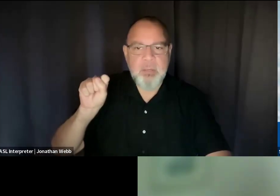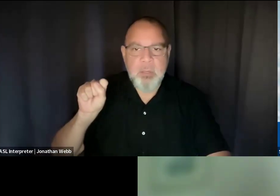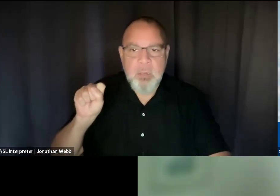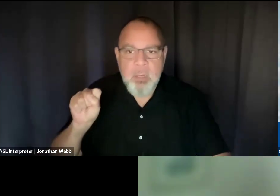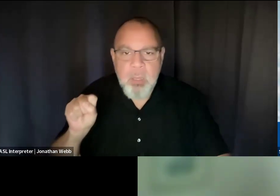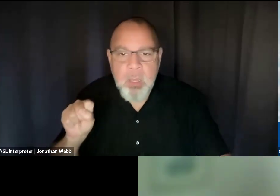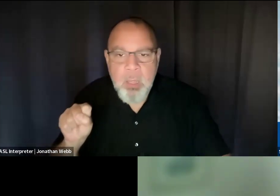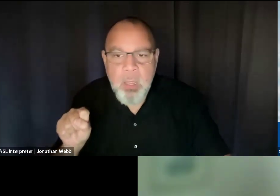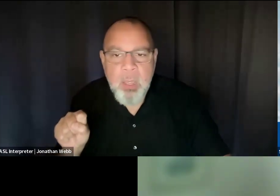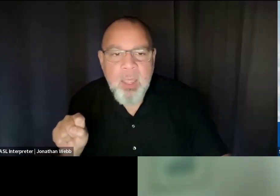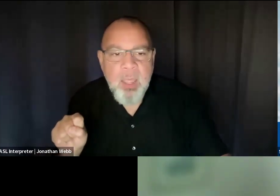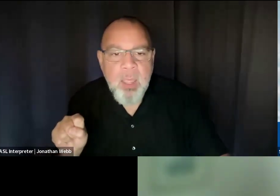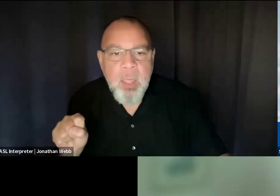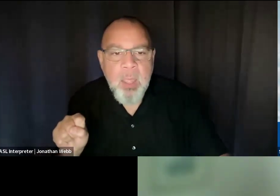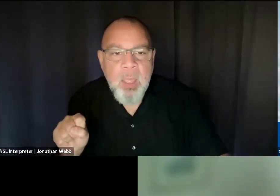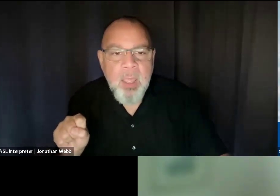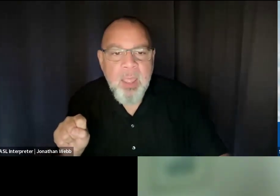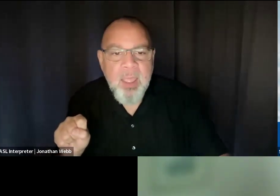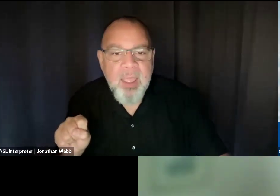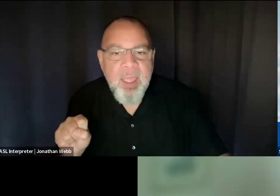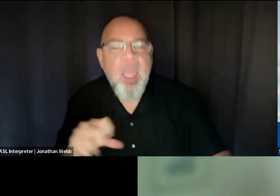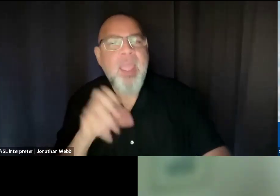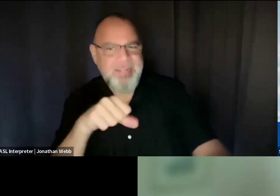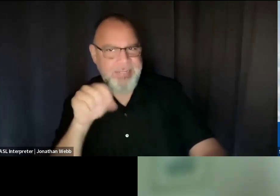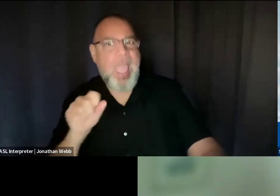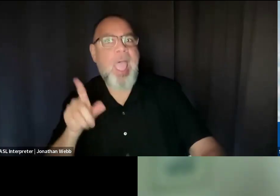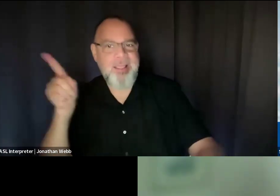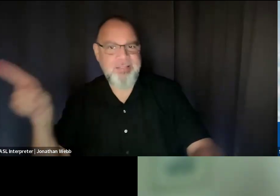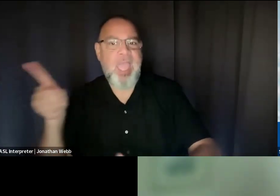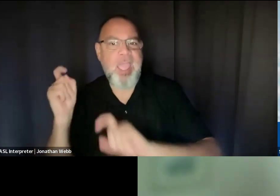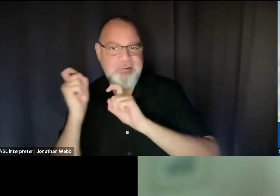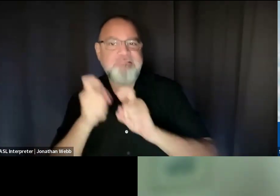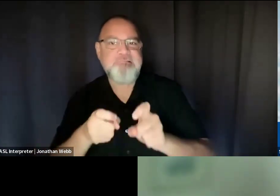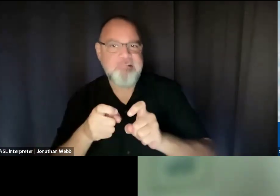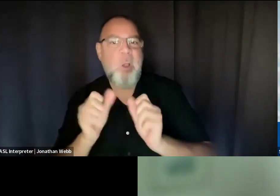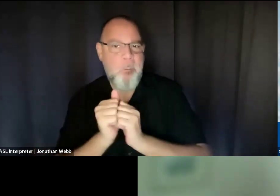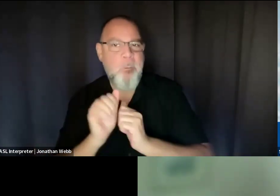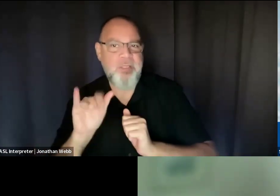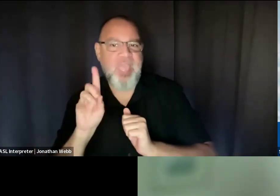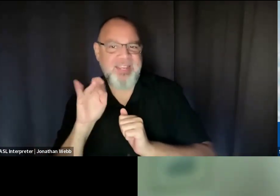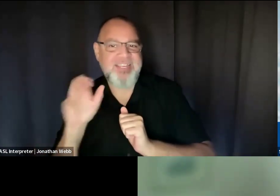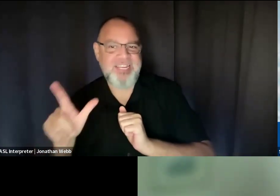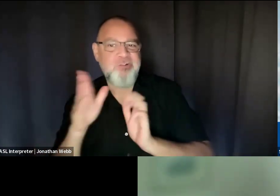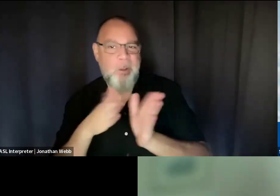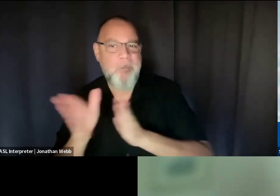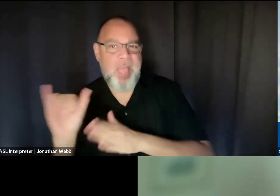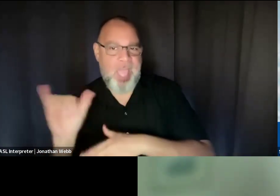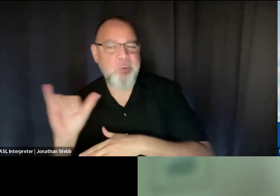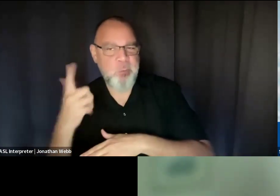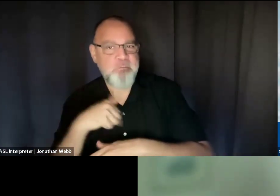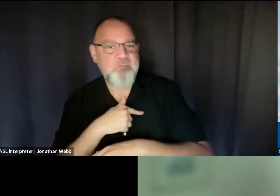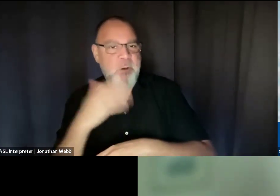that well they contributed widely to parts of the digital equity plan too. yeah, So a perfect. lot Yeah, of folks here are so